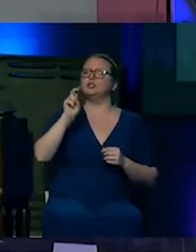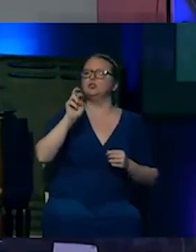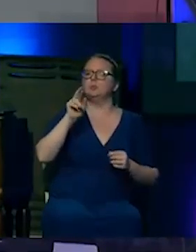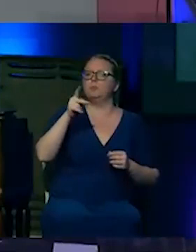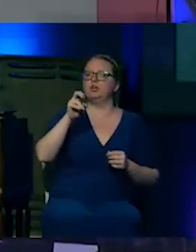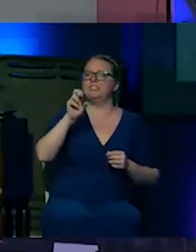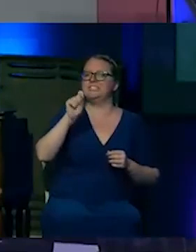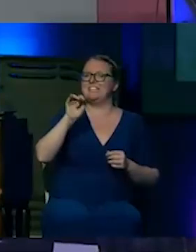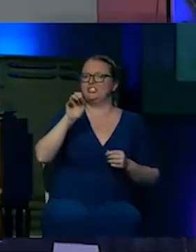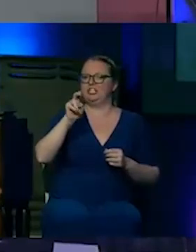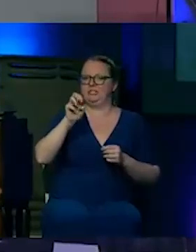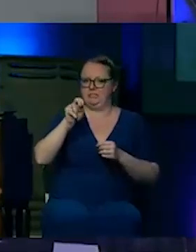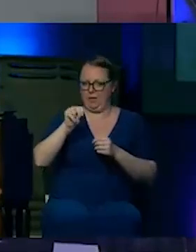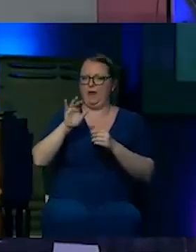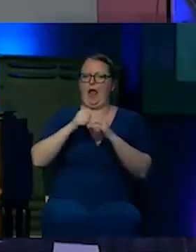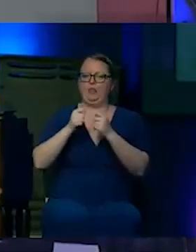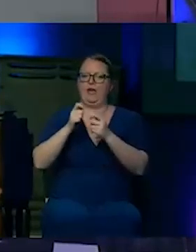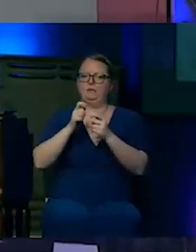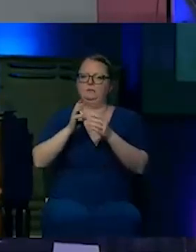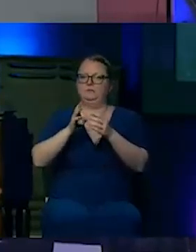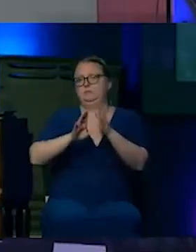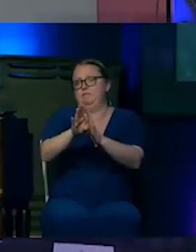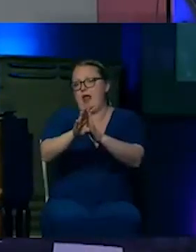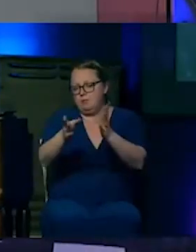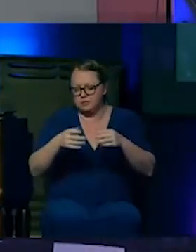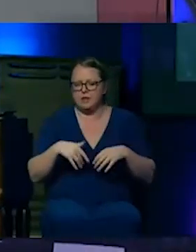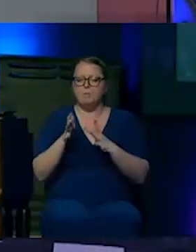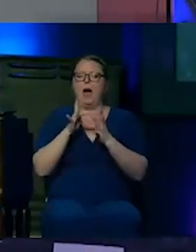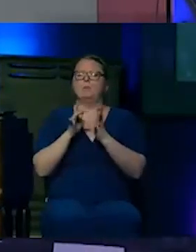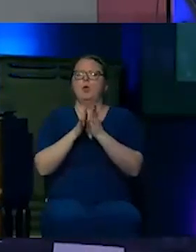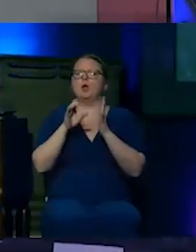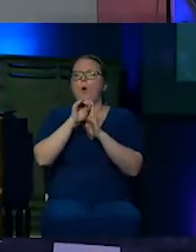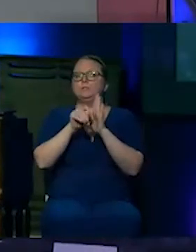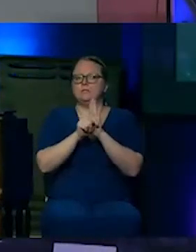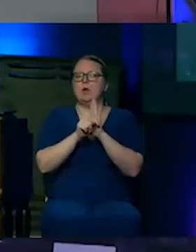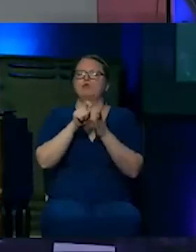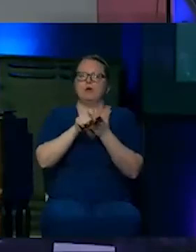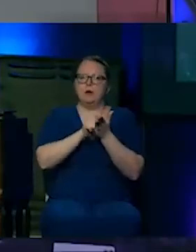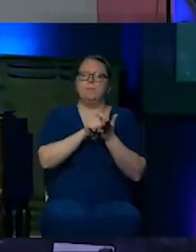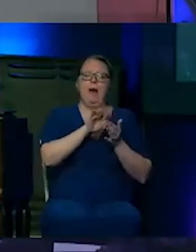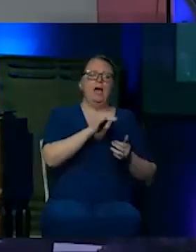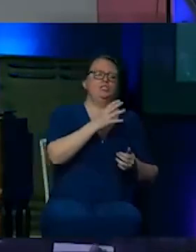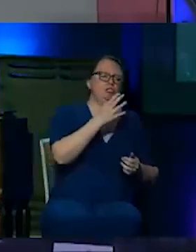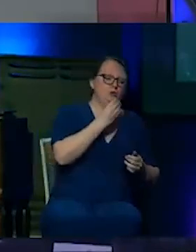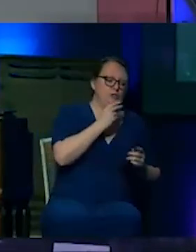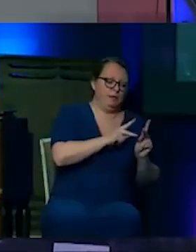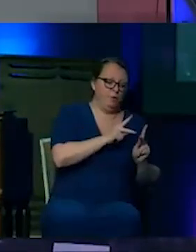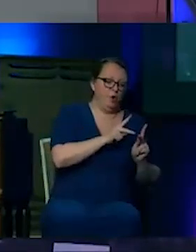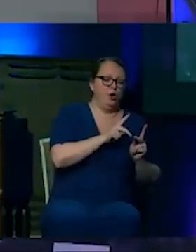So the Bible, both Old and New Testament, were mostly written by Jewish people talking to other Jewish